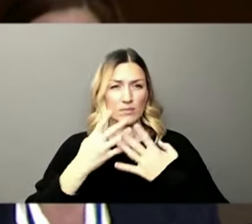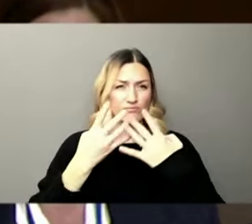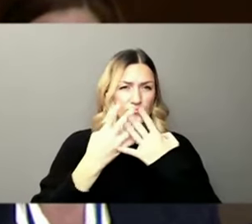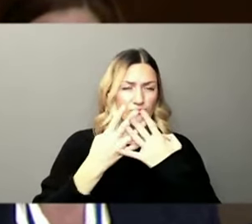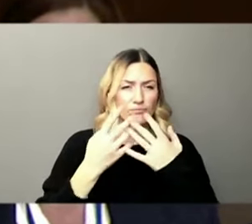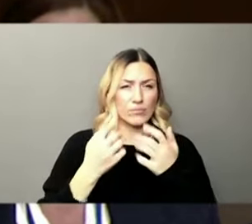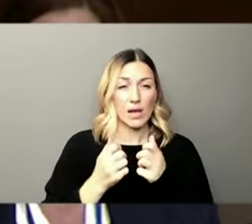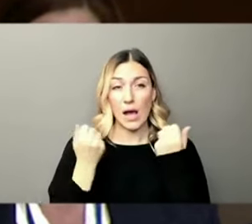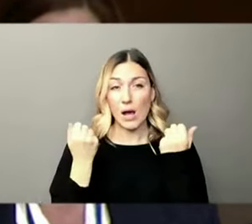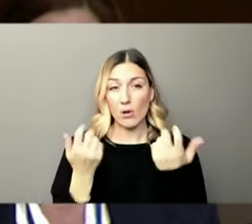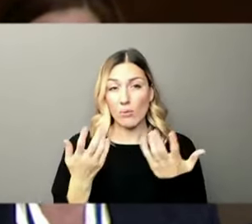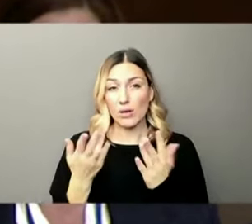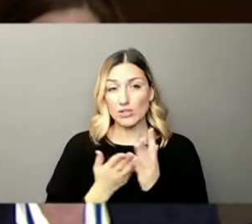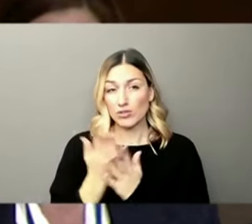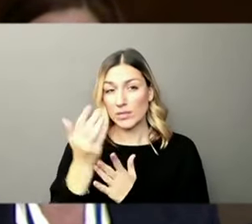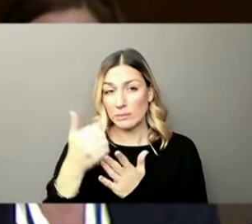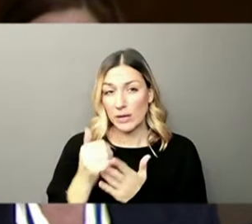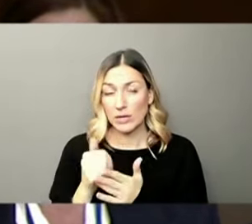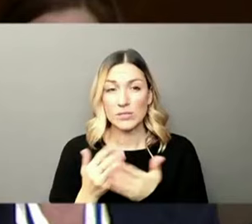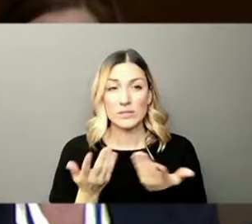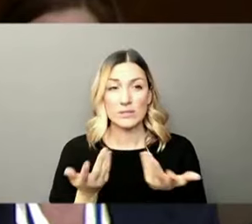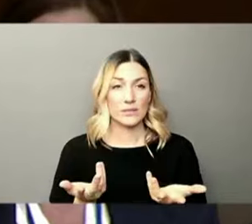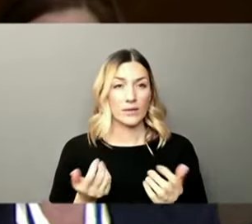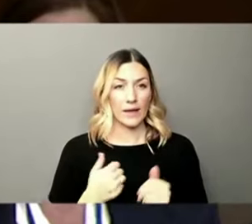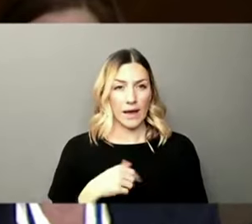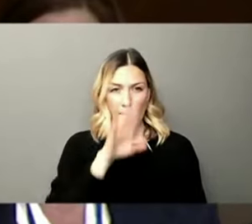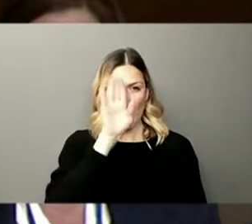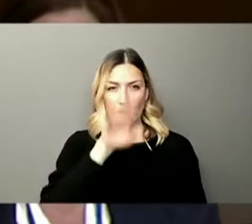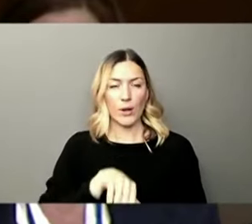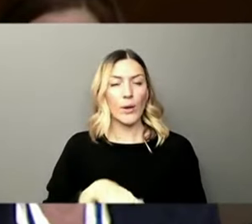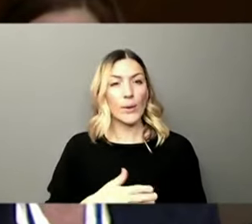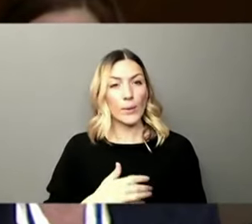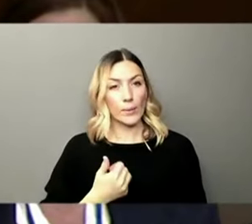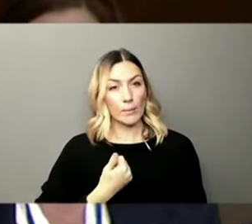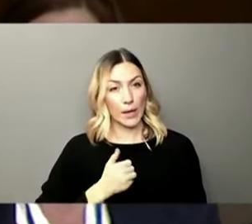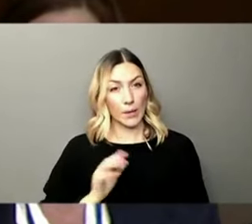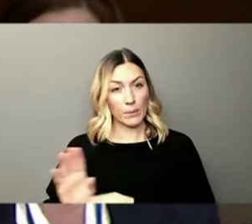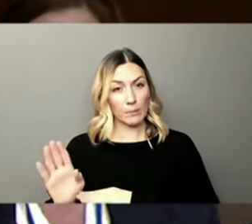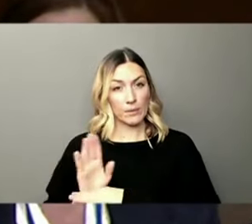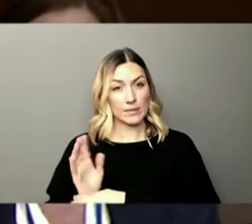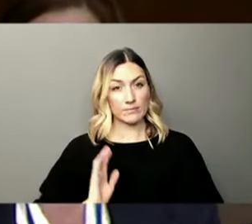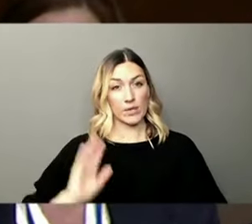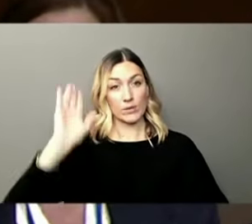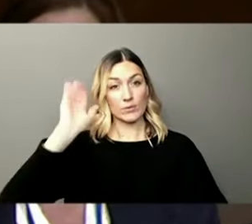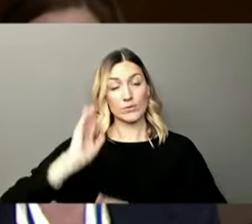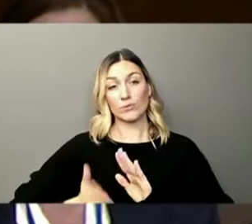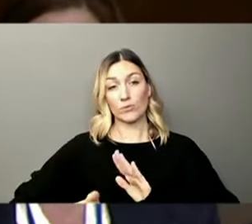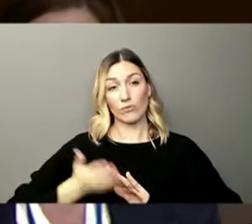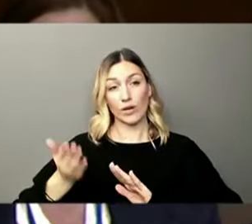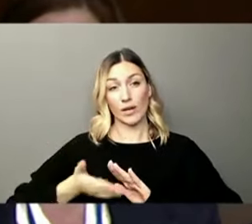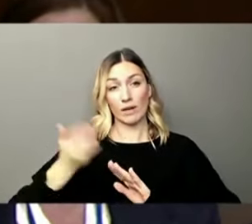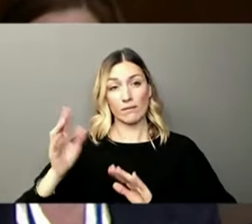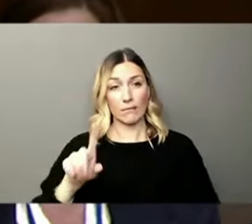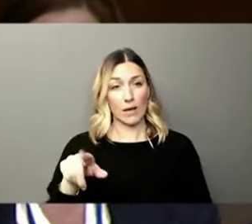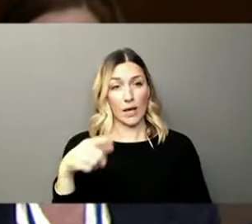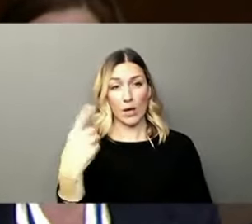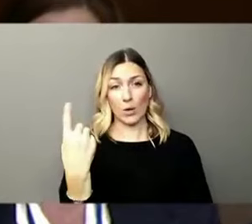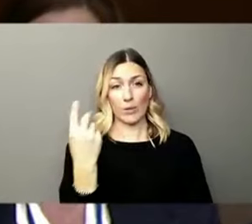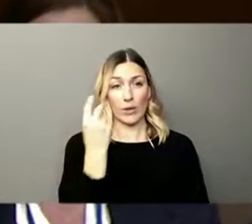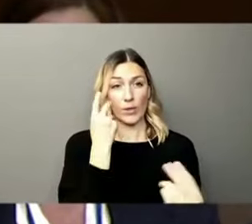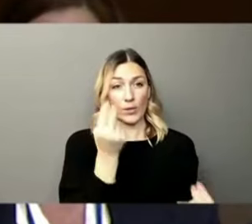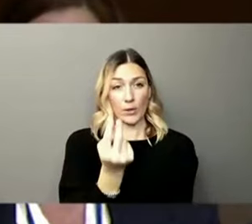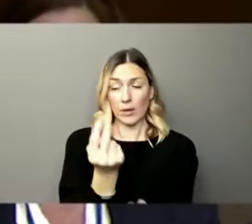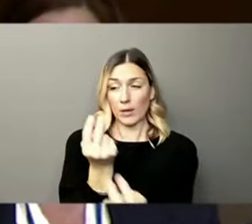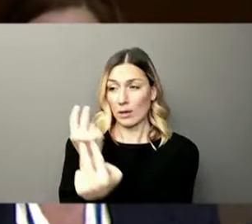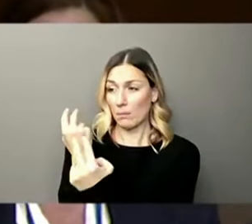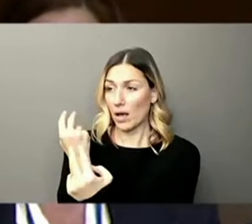transparency is there? I know in my own business that I ran that I could only look back on in terms of what